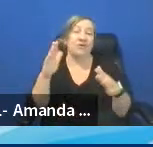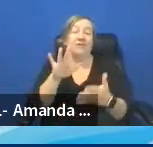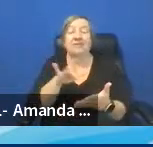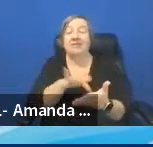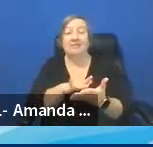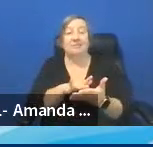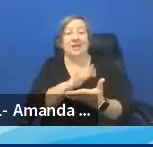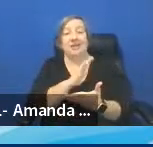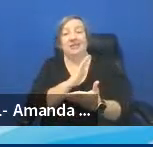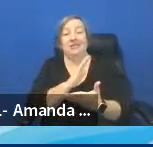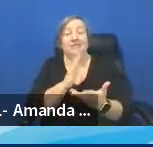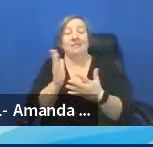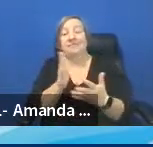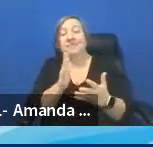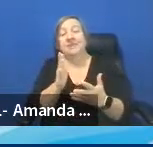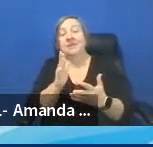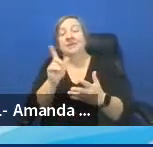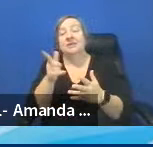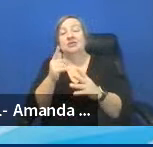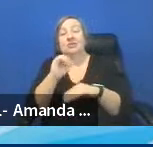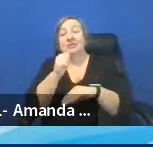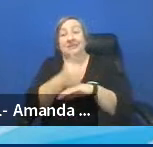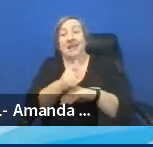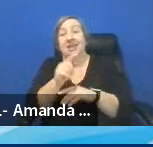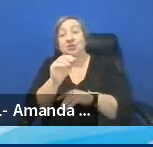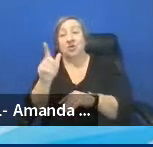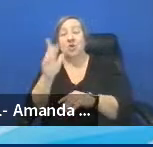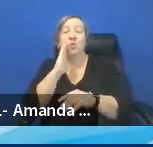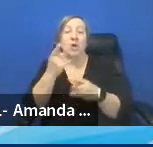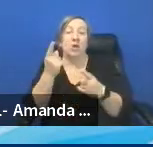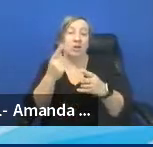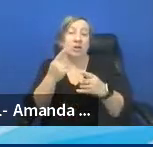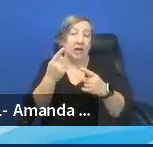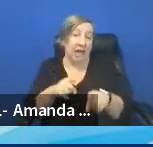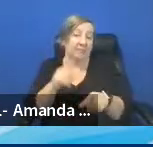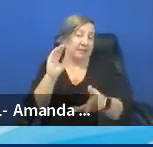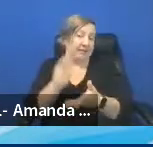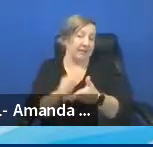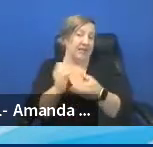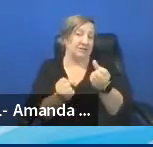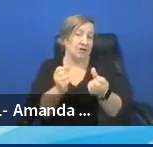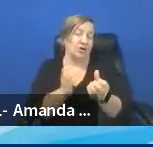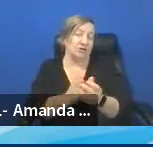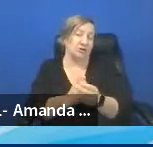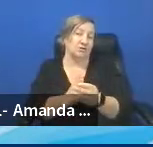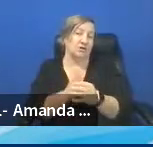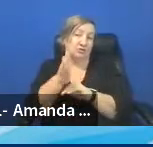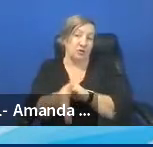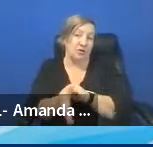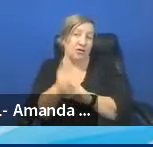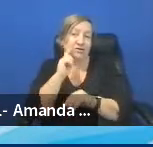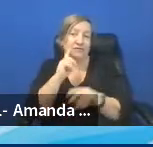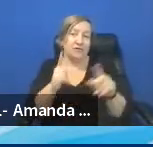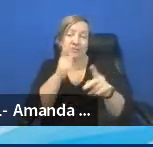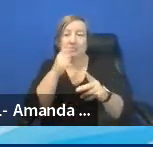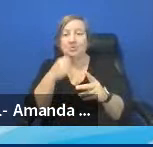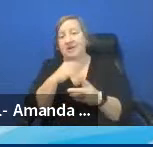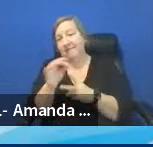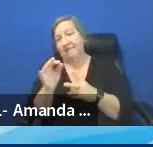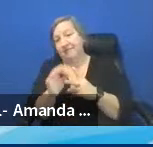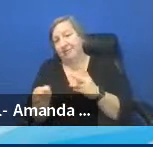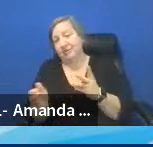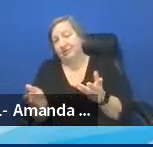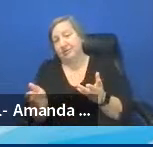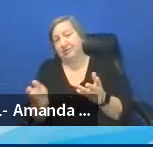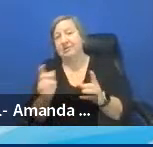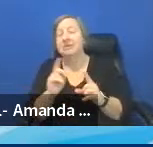middle, just putting it there does result in fewer cars going across the facility for folks that have the option.